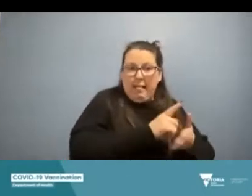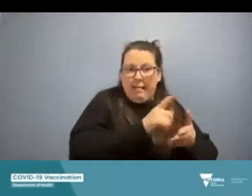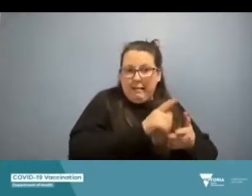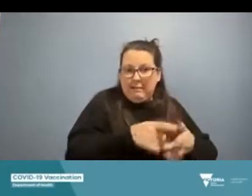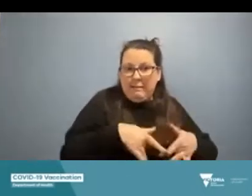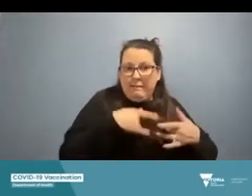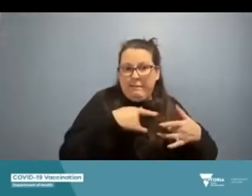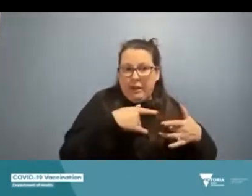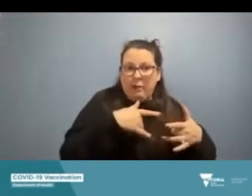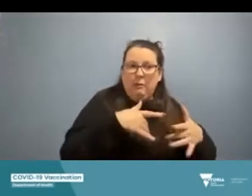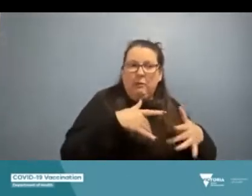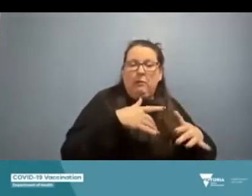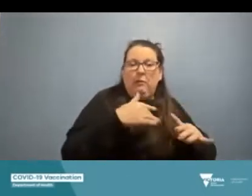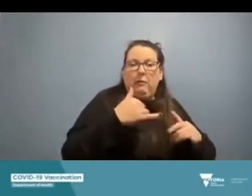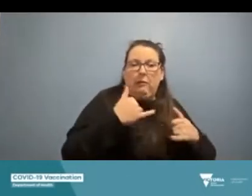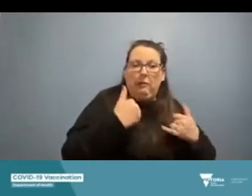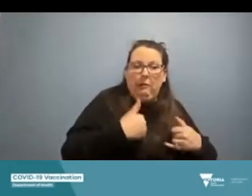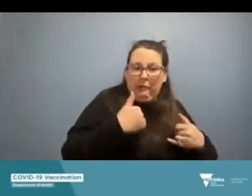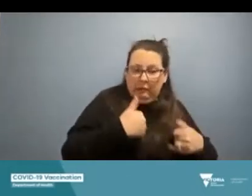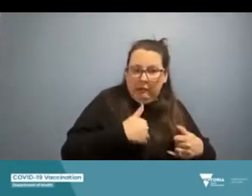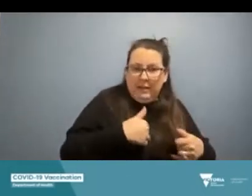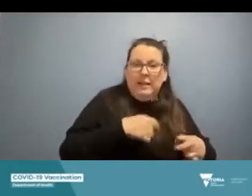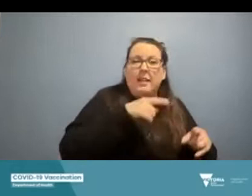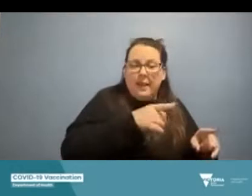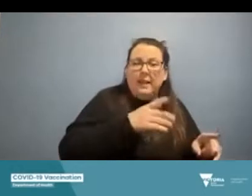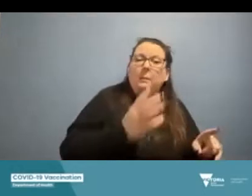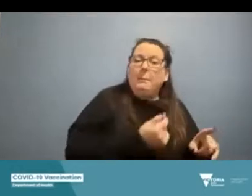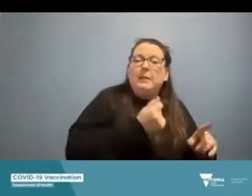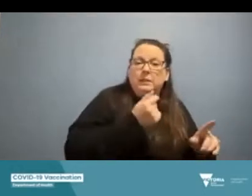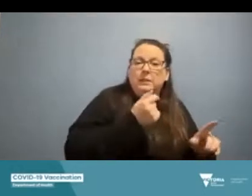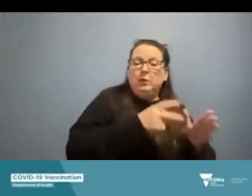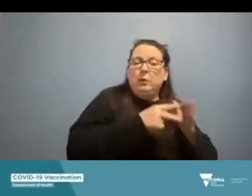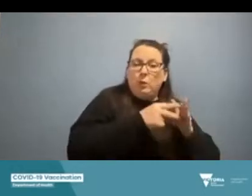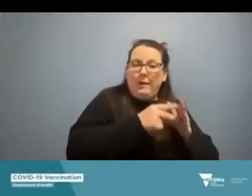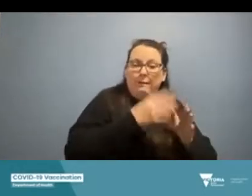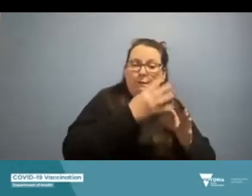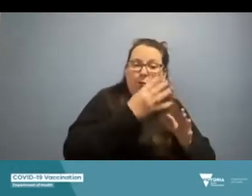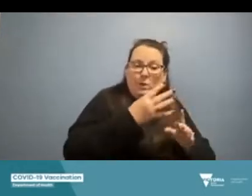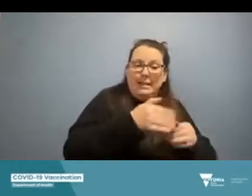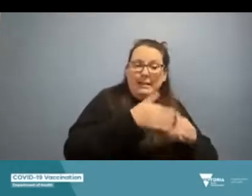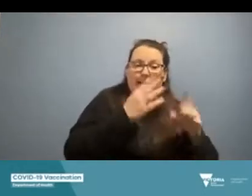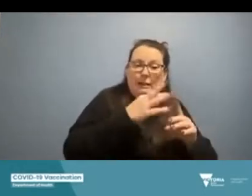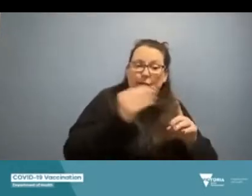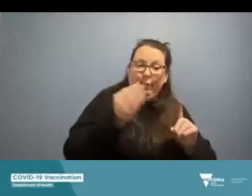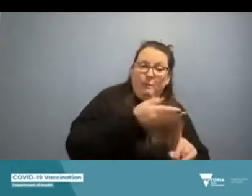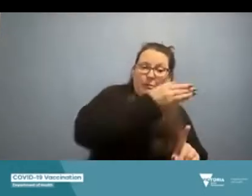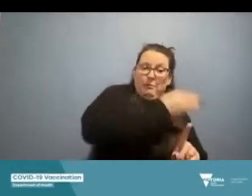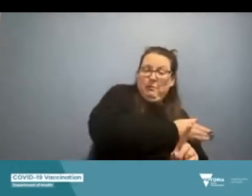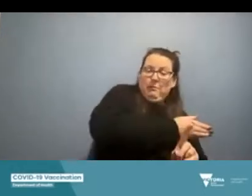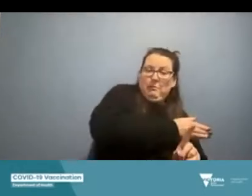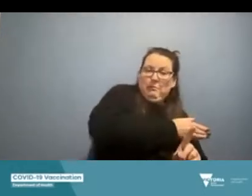test positive. You still have to wait through the 14-day period from your initial diagnosis